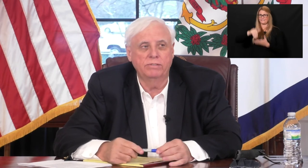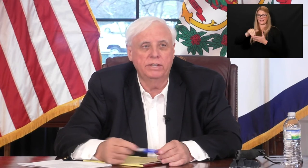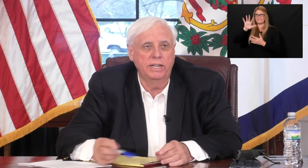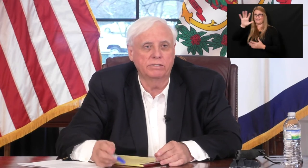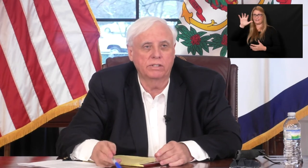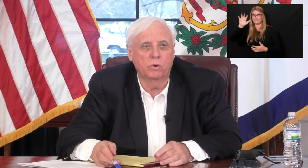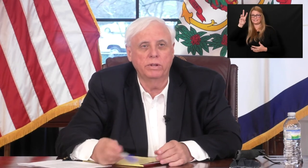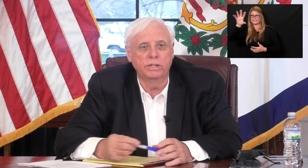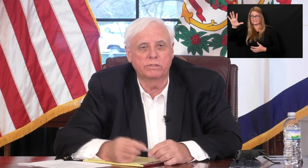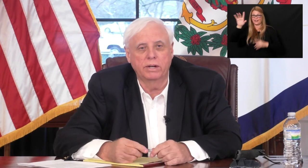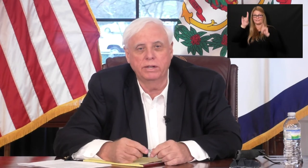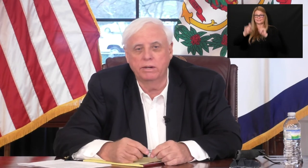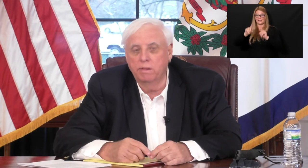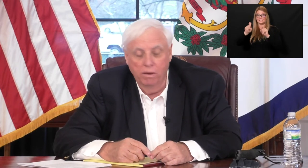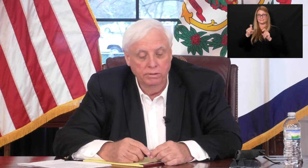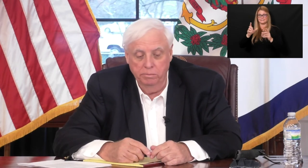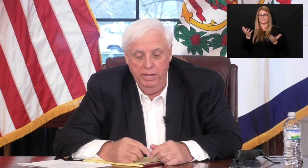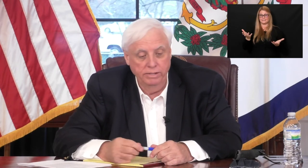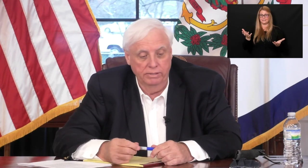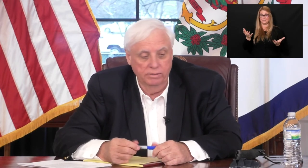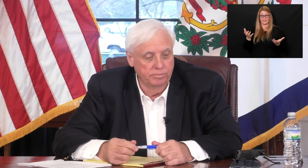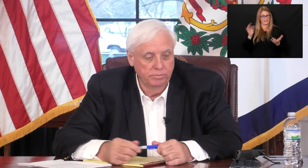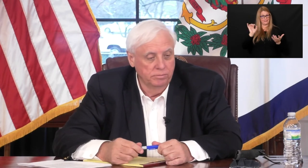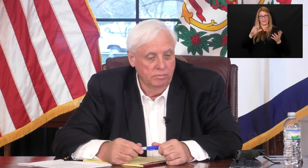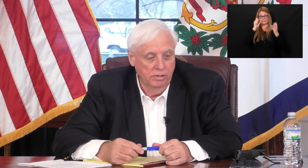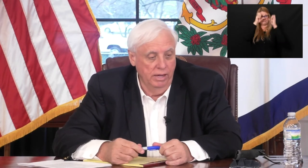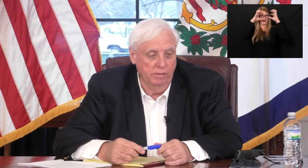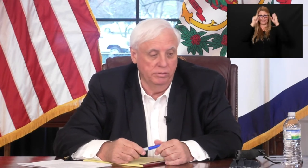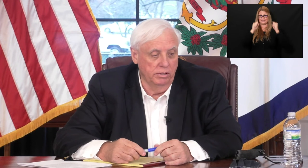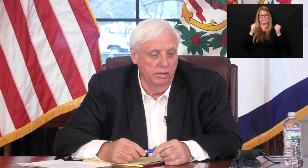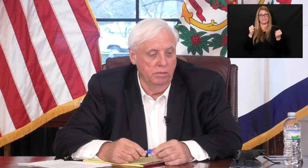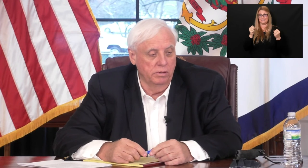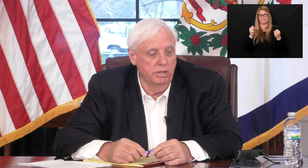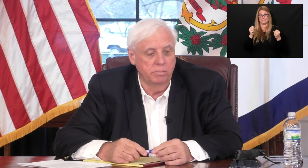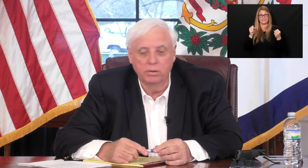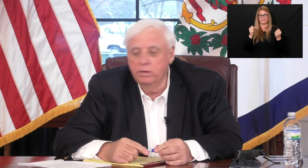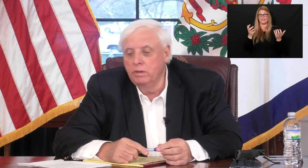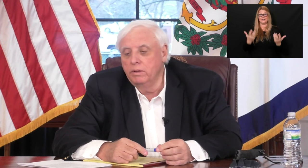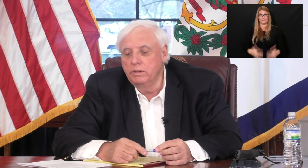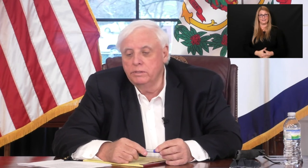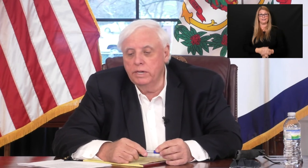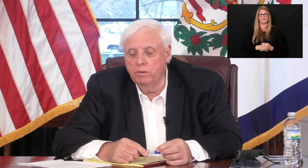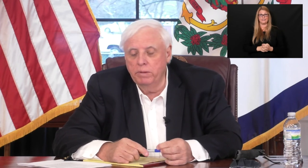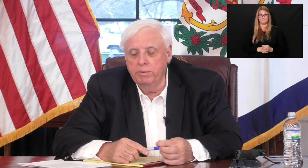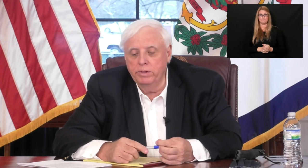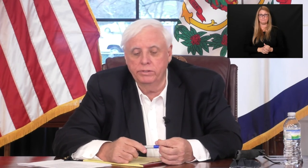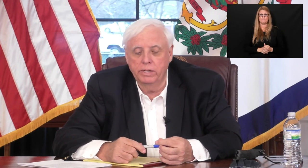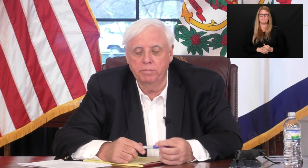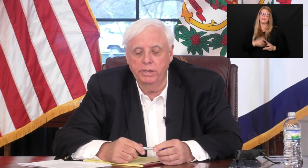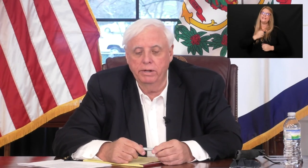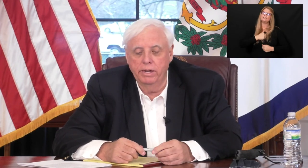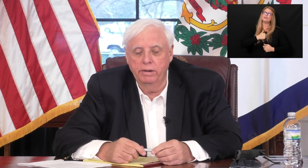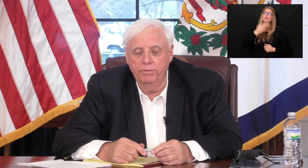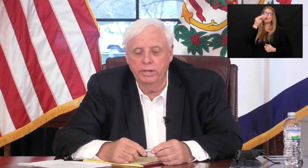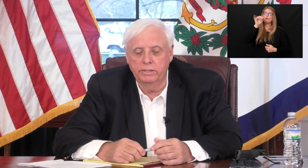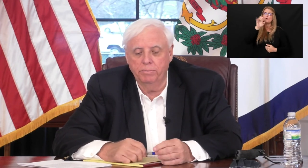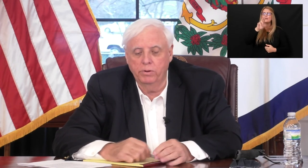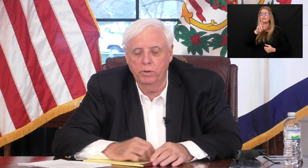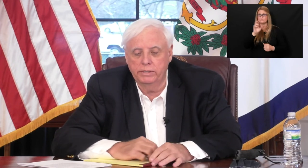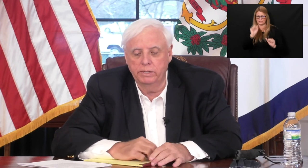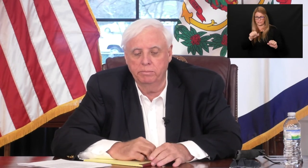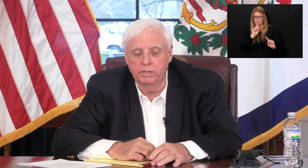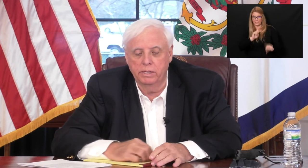2,065,565 tests according to this right here. It's amazing. Absolutely unbelievable. General, maybe you'd jump in and finish